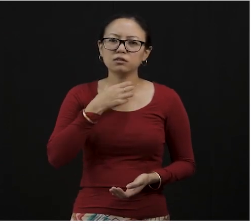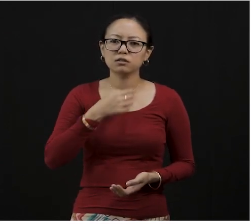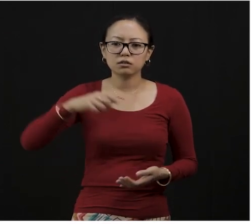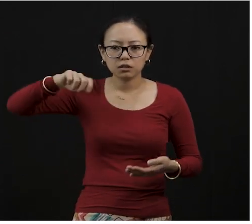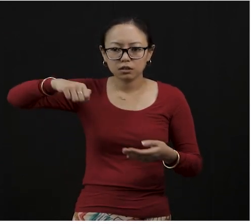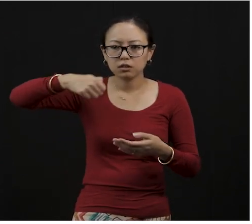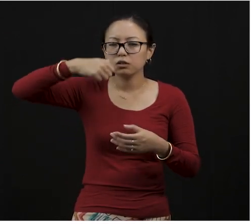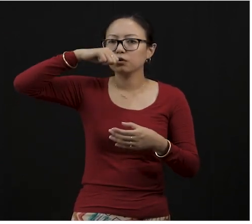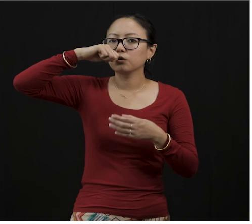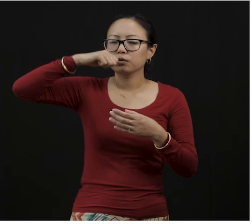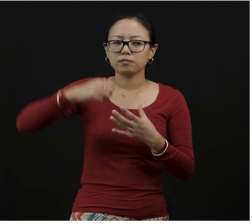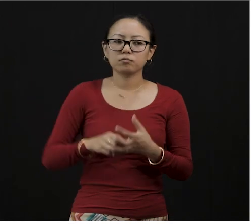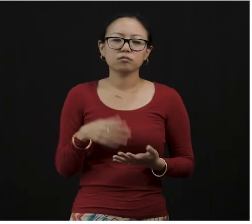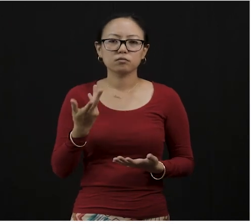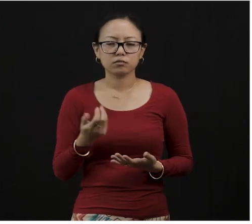A bottle of cough syrup,